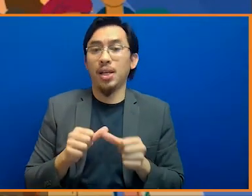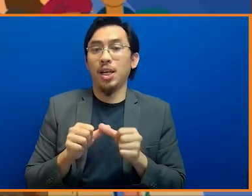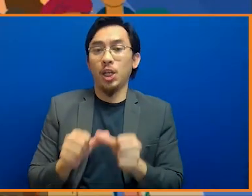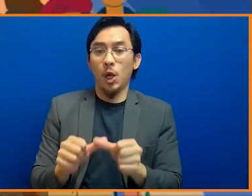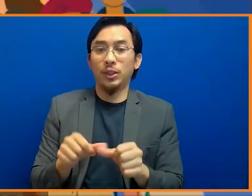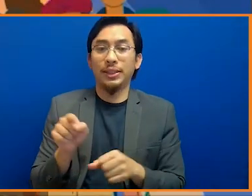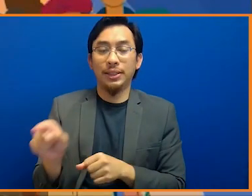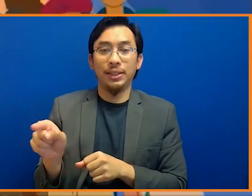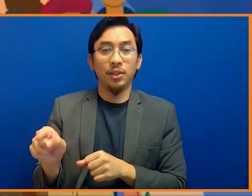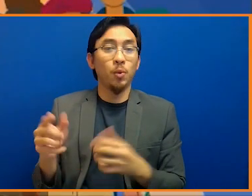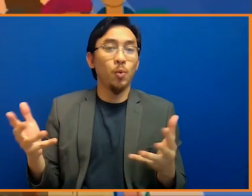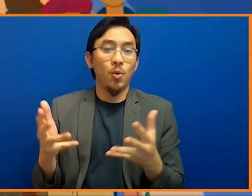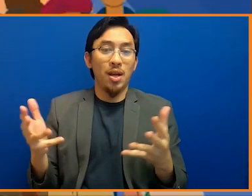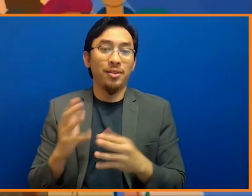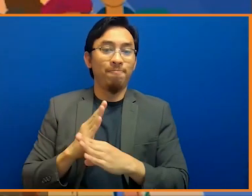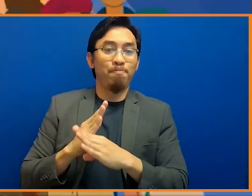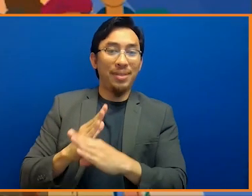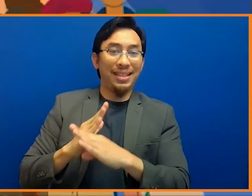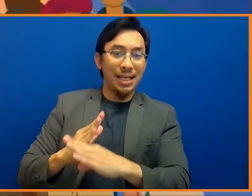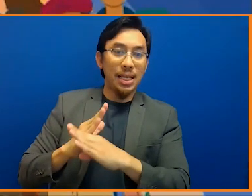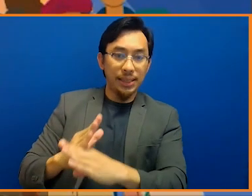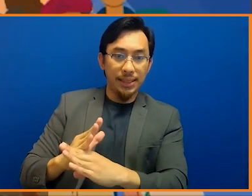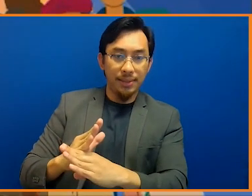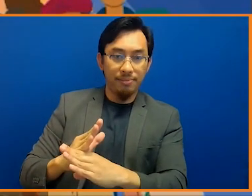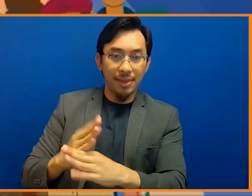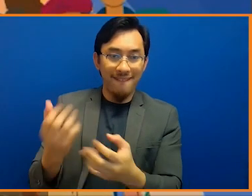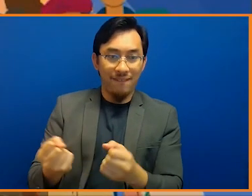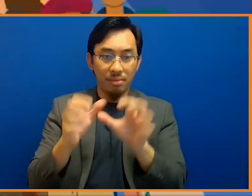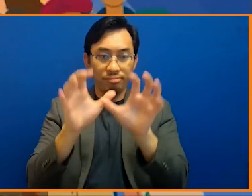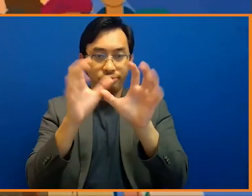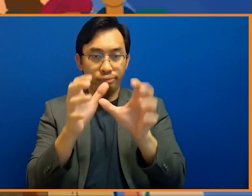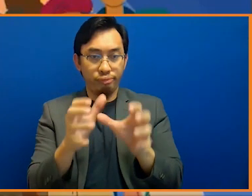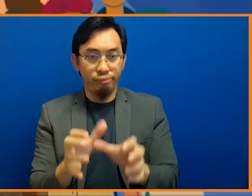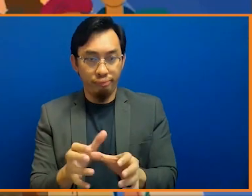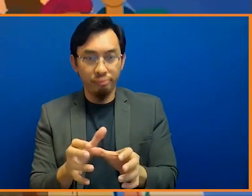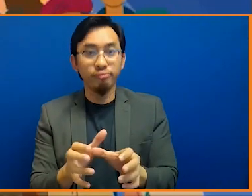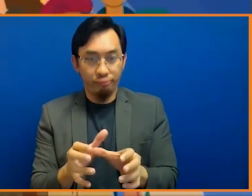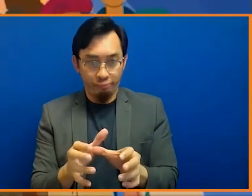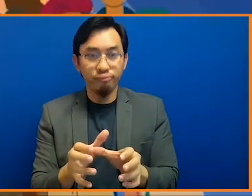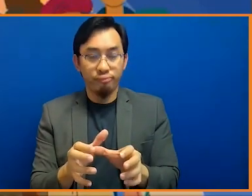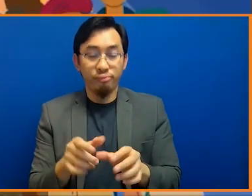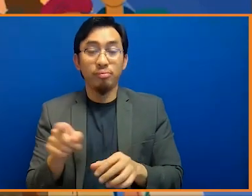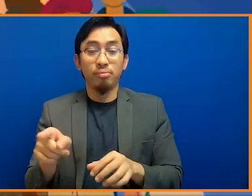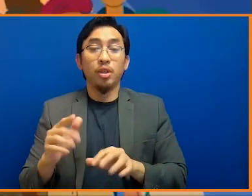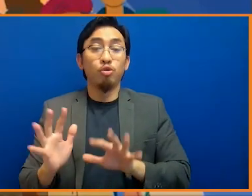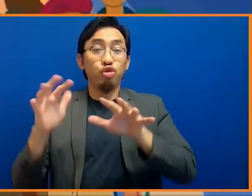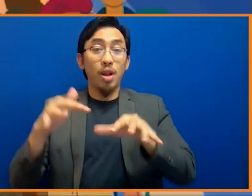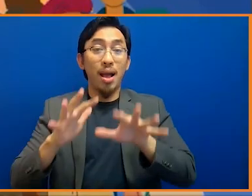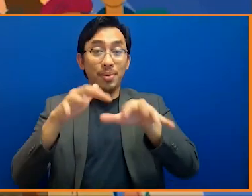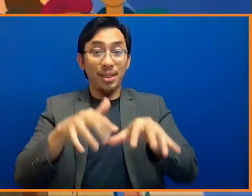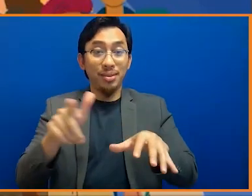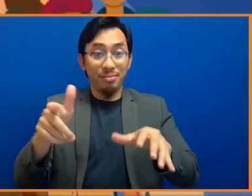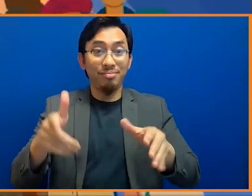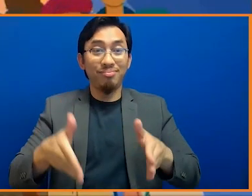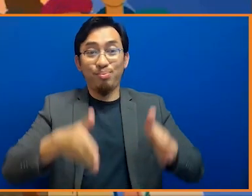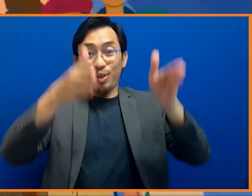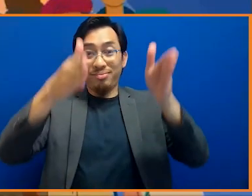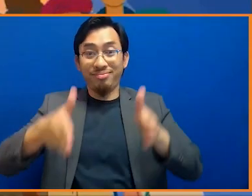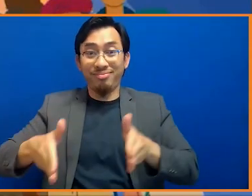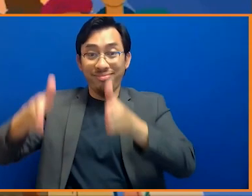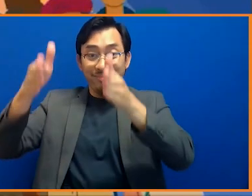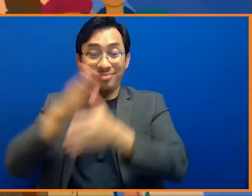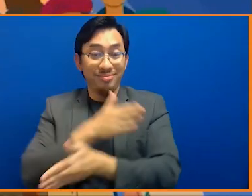I'm going to continue with the mitigation types in terms of tsunami evacuation buildings. In the case of Banda